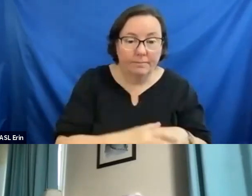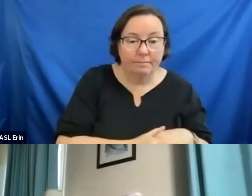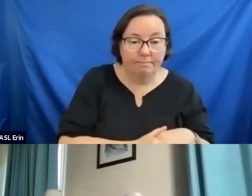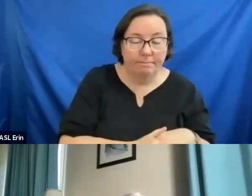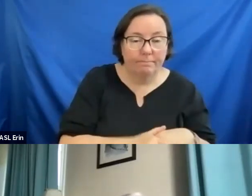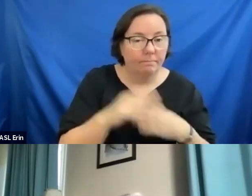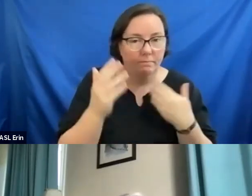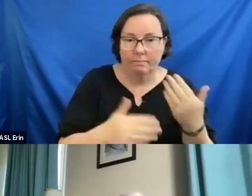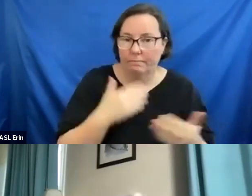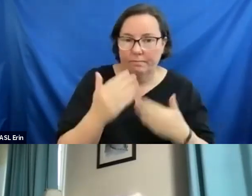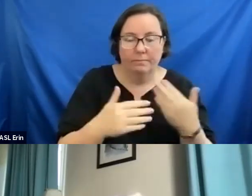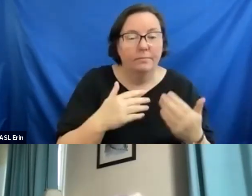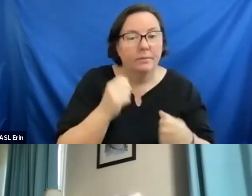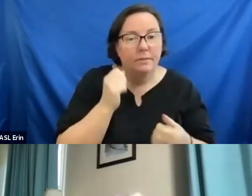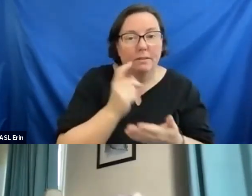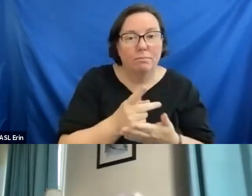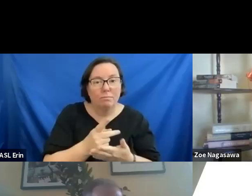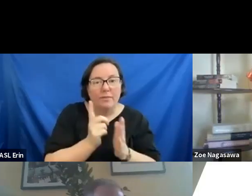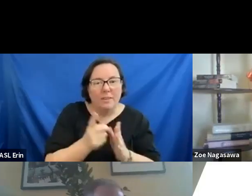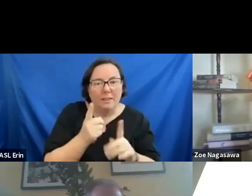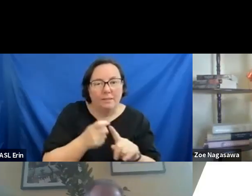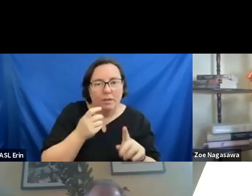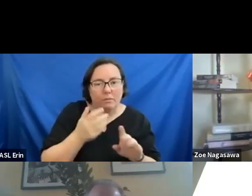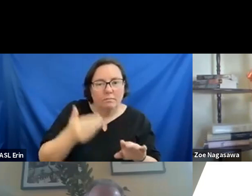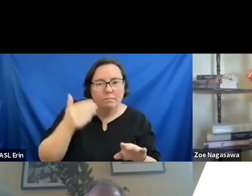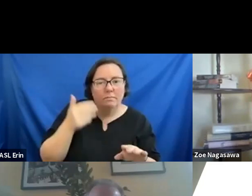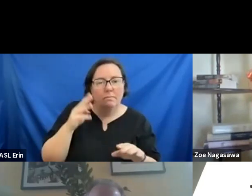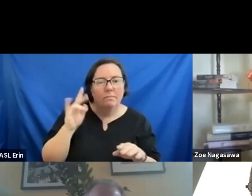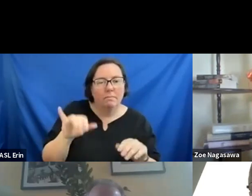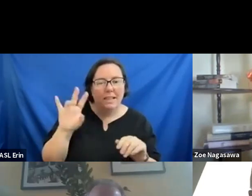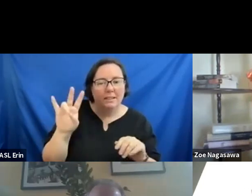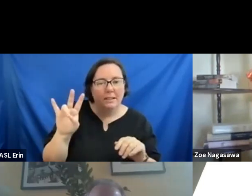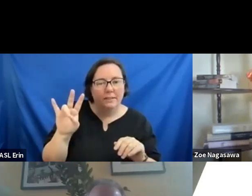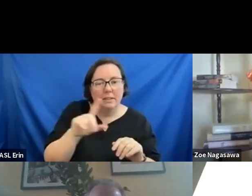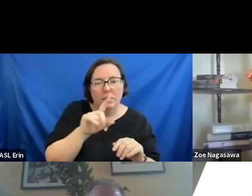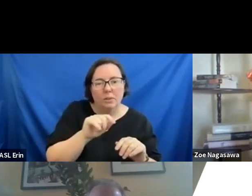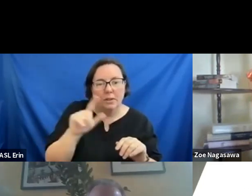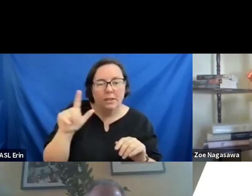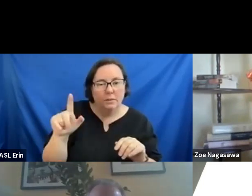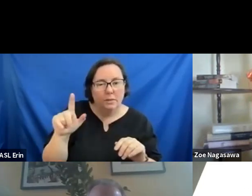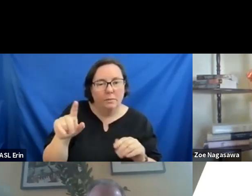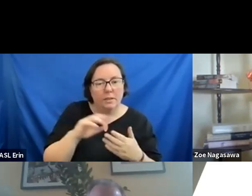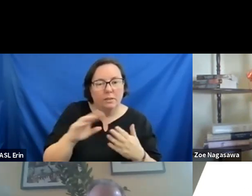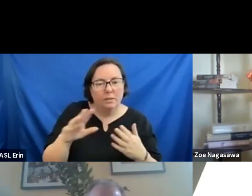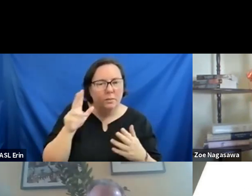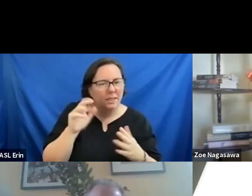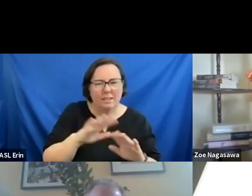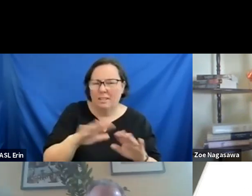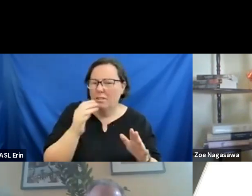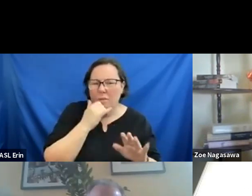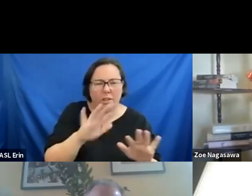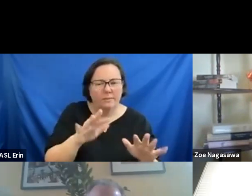We'll move on now to the approval of minutes from the May 7th, 2021 student listening. No, that's not